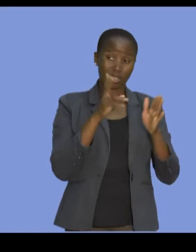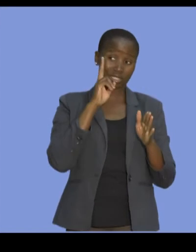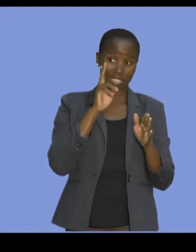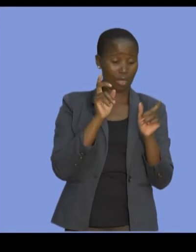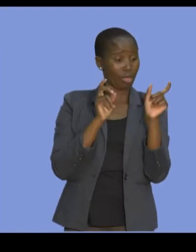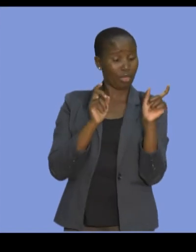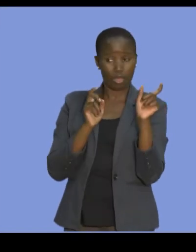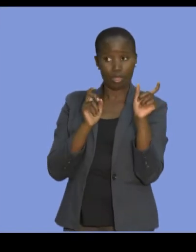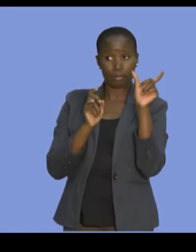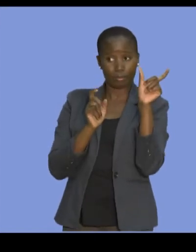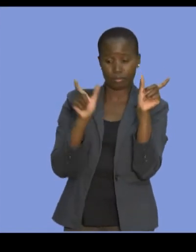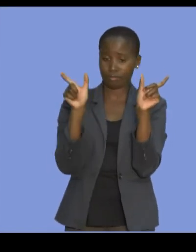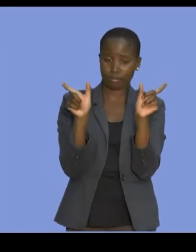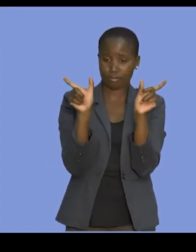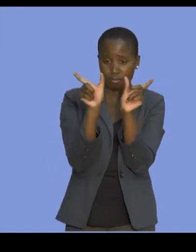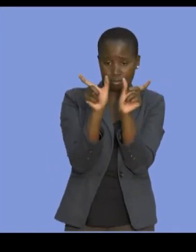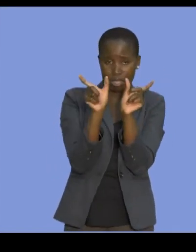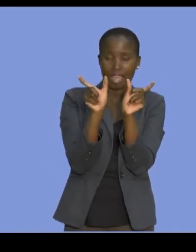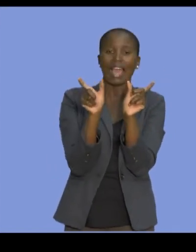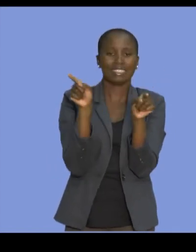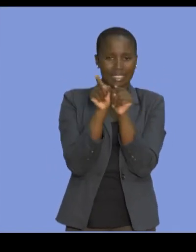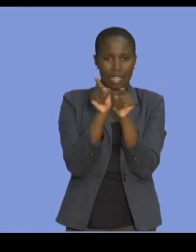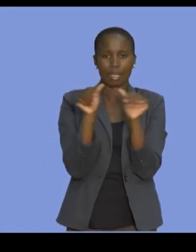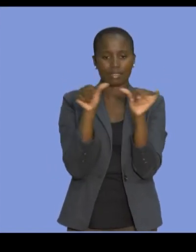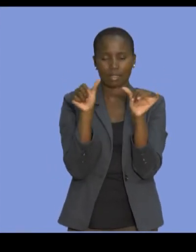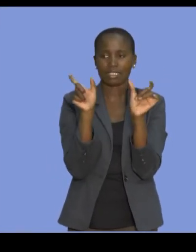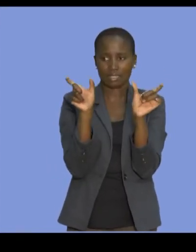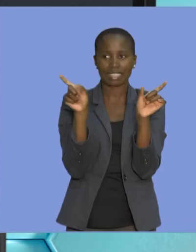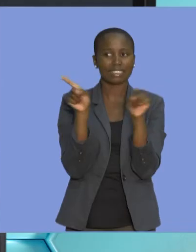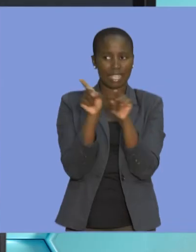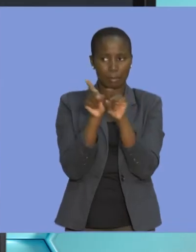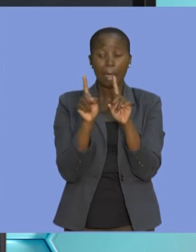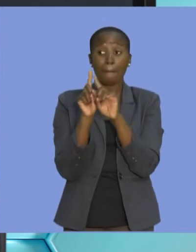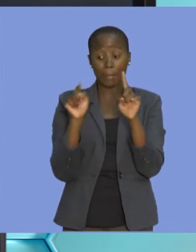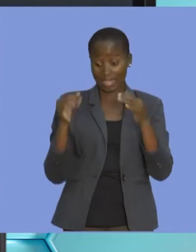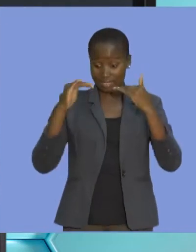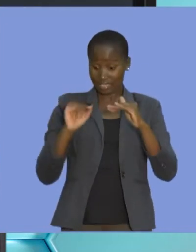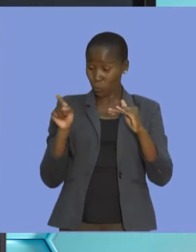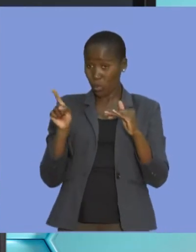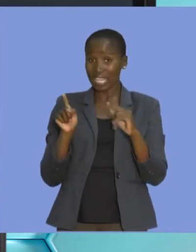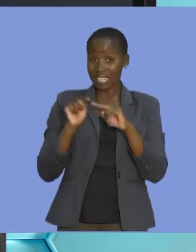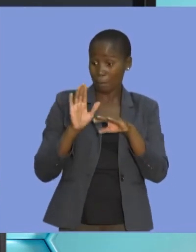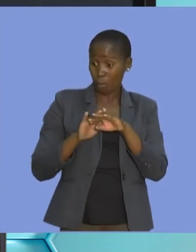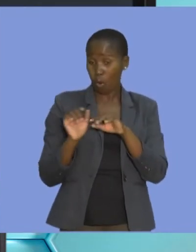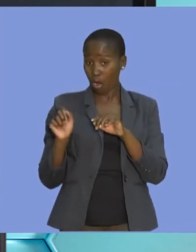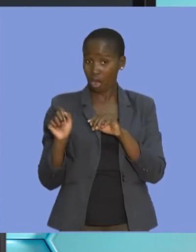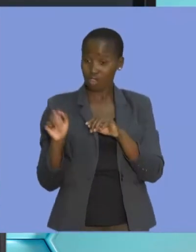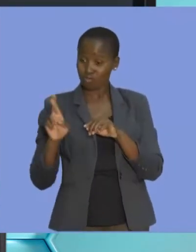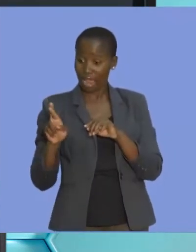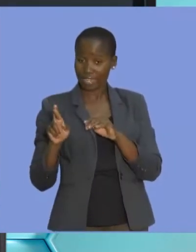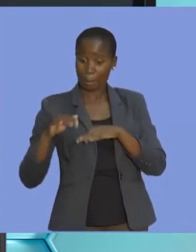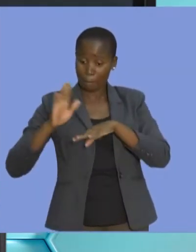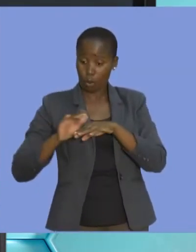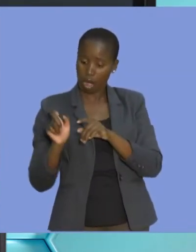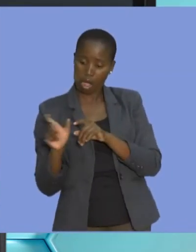block is the same as the block, but more is more into the right and less is into the left. Okay.